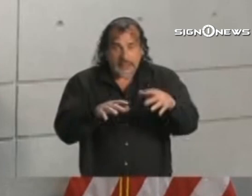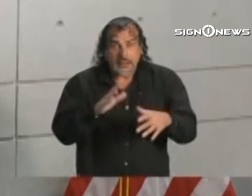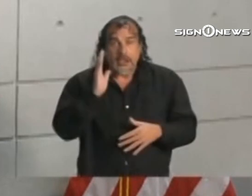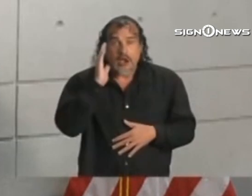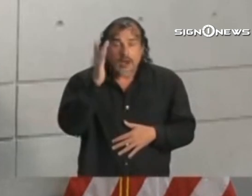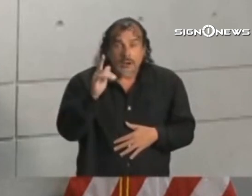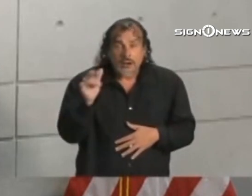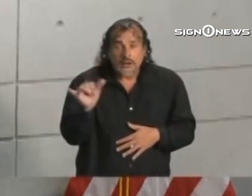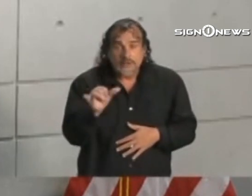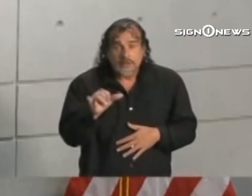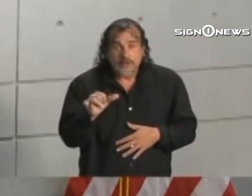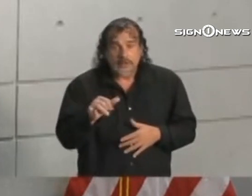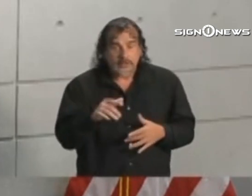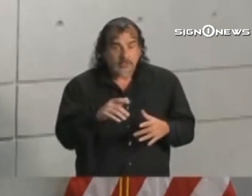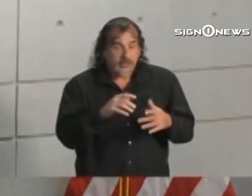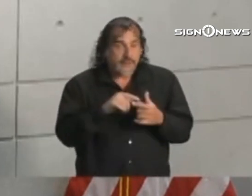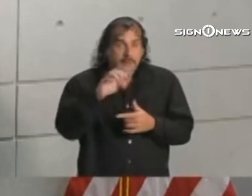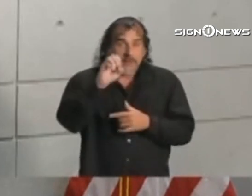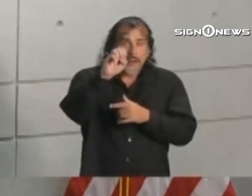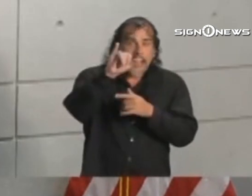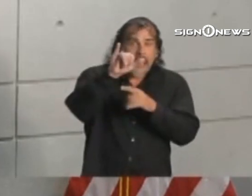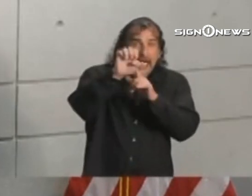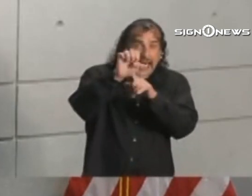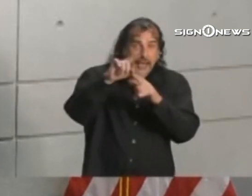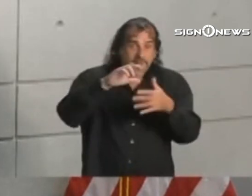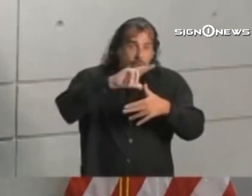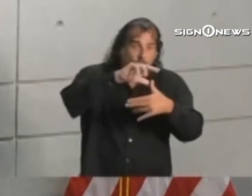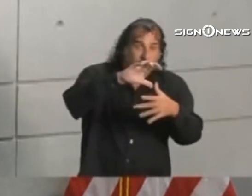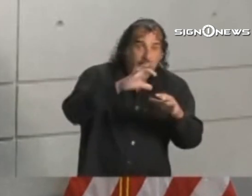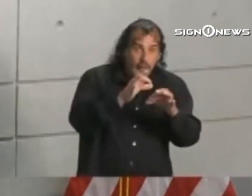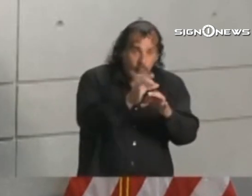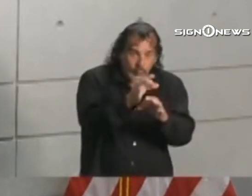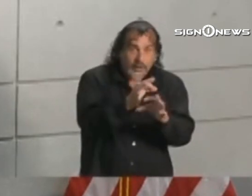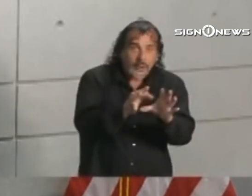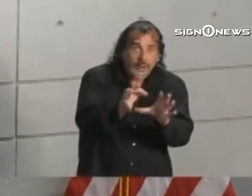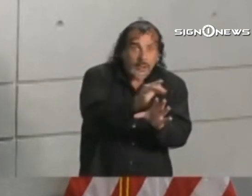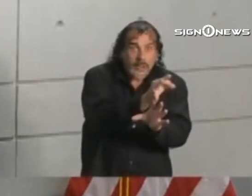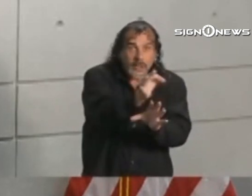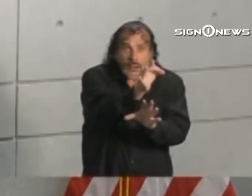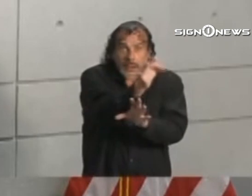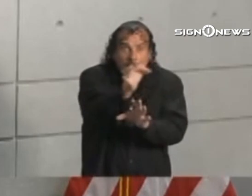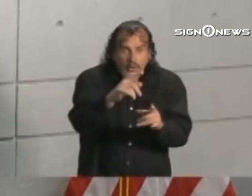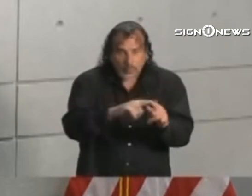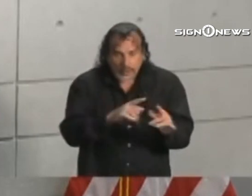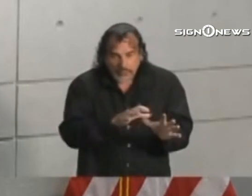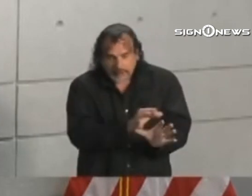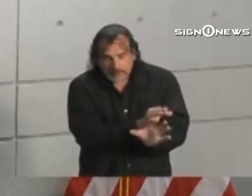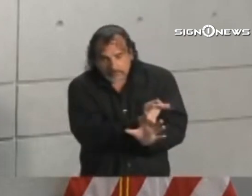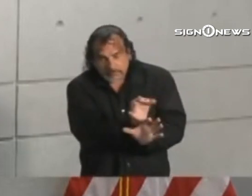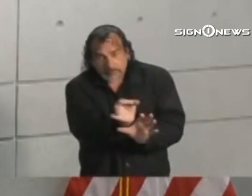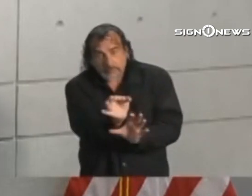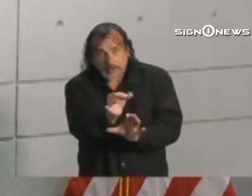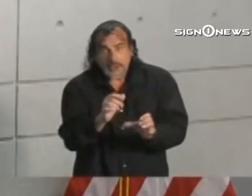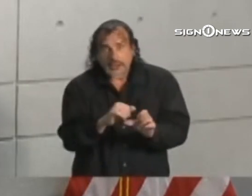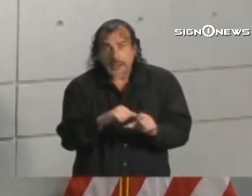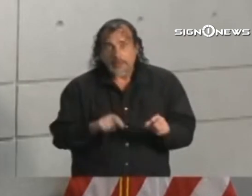the landfall of the eye of the hurricane, regardless of where it hits, it's very likely that it's going to hit at a time in which there